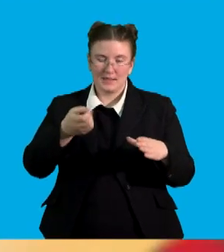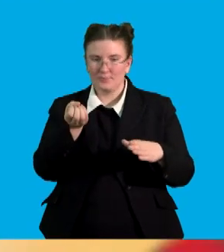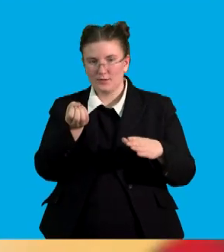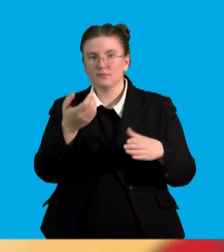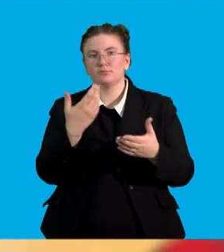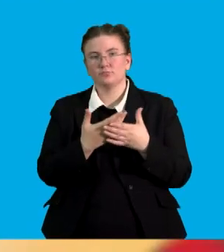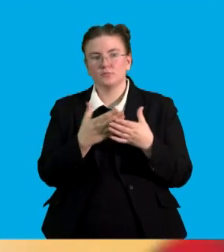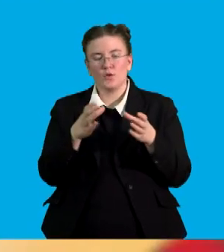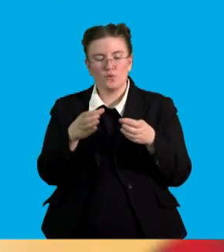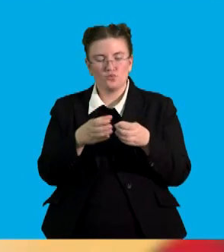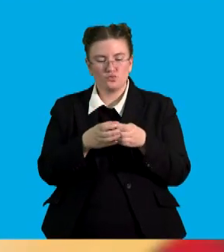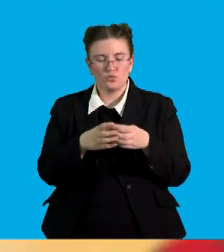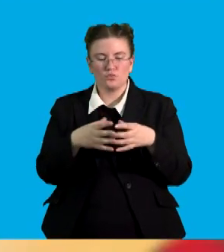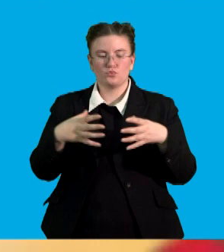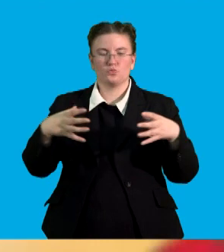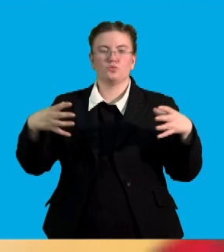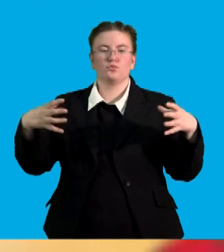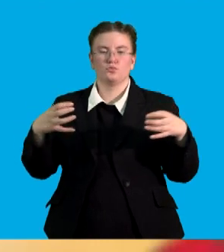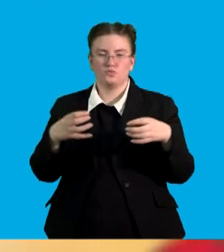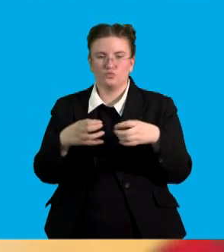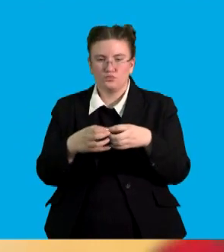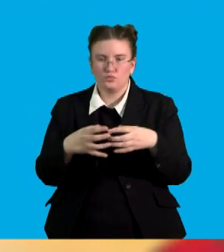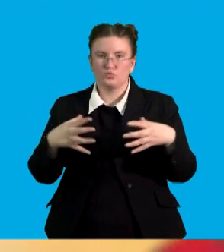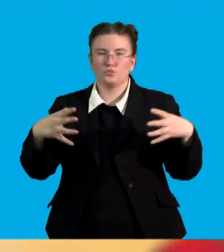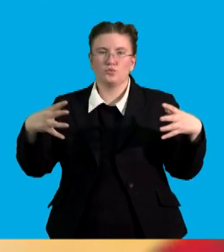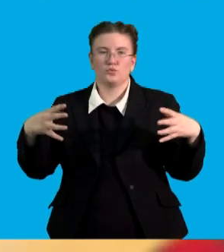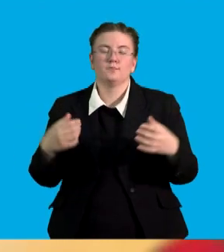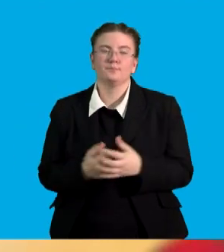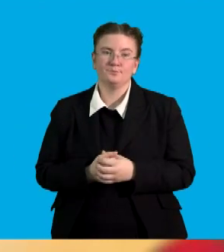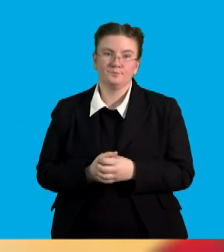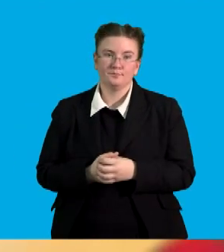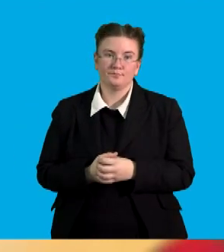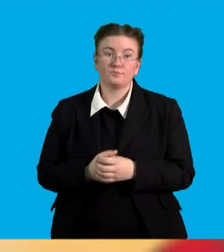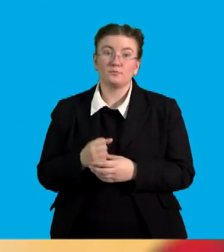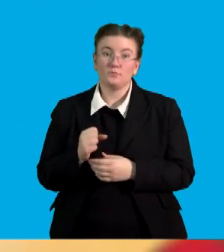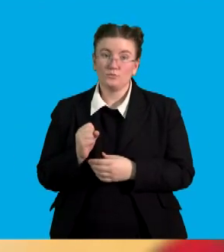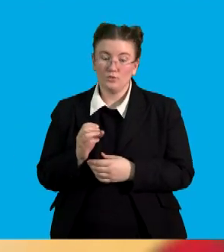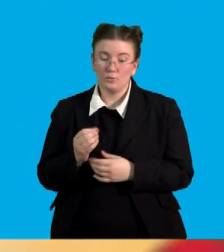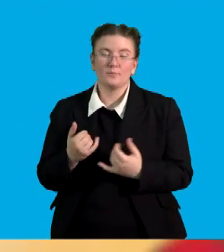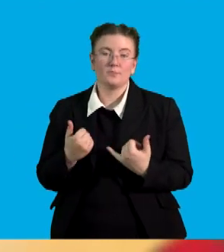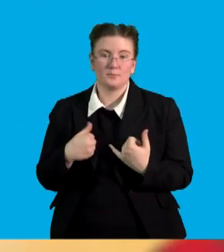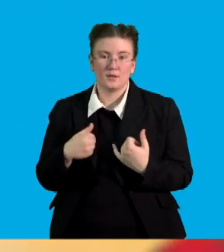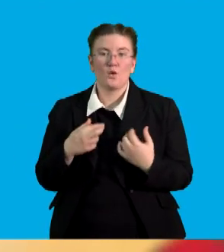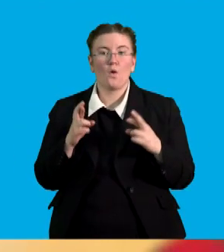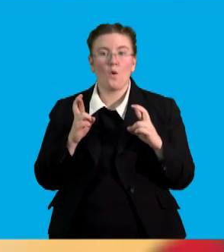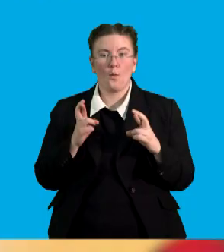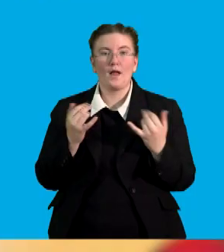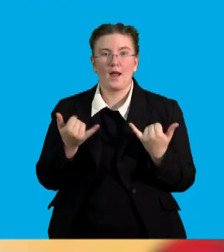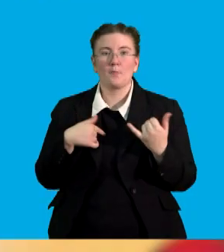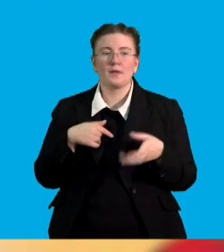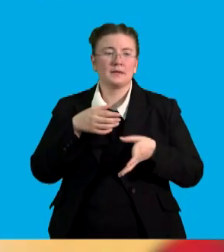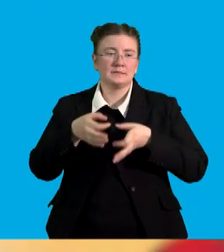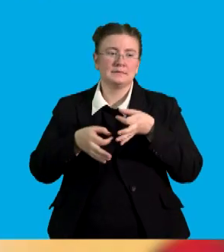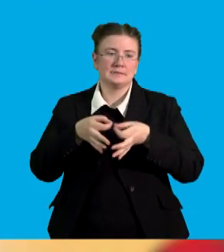compressed together, and then can also be able to fill the entire space that they are in. So learners, I hope that